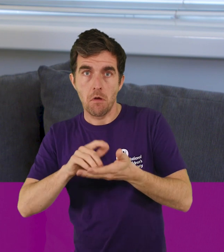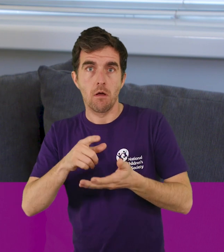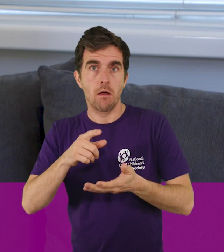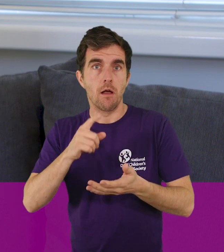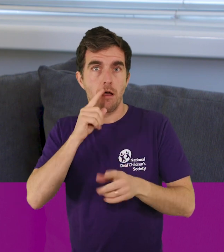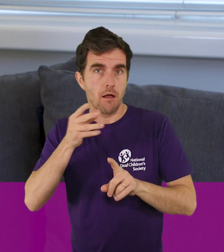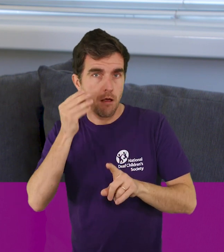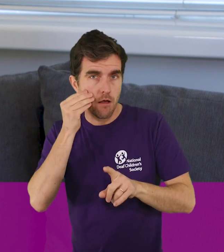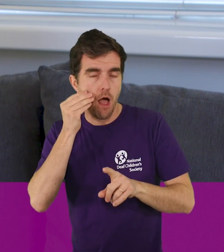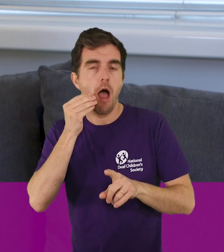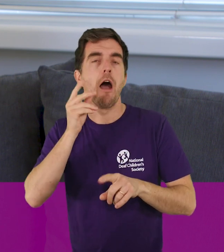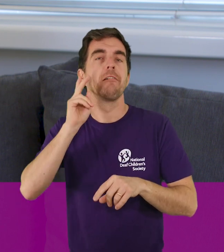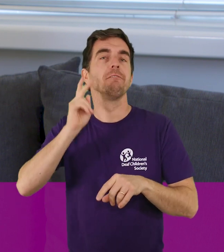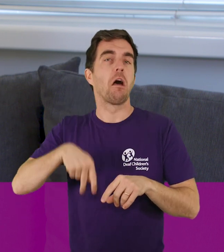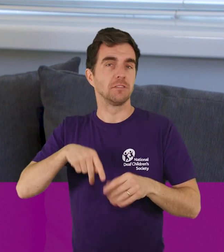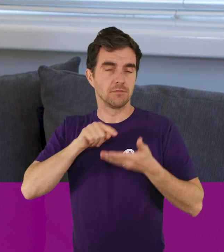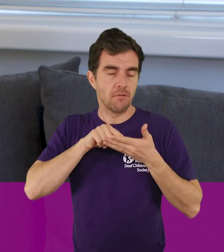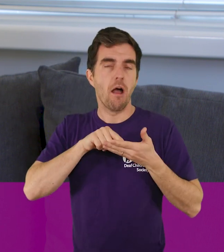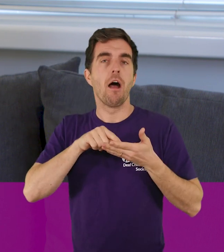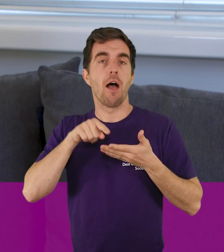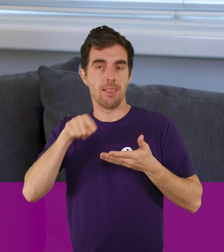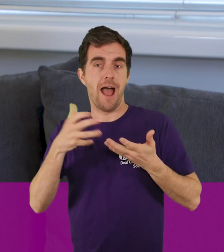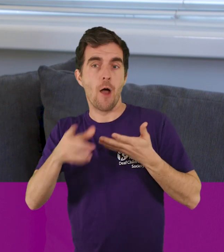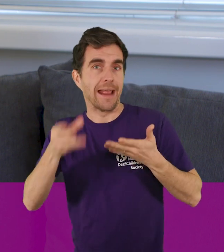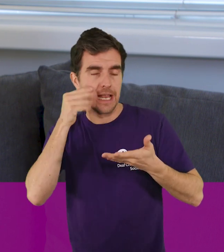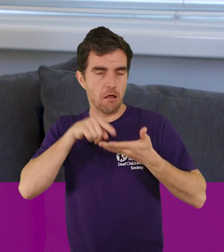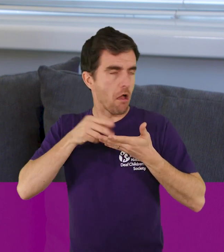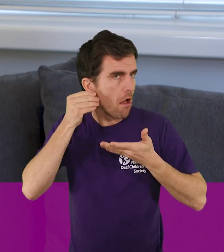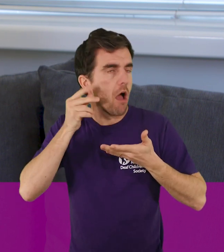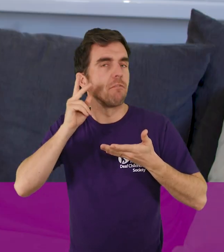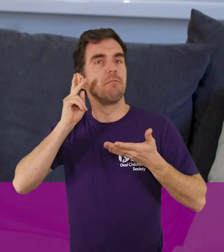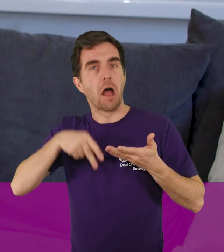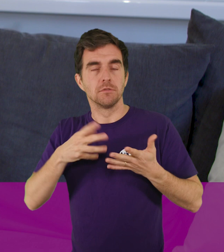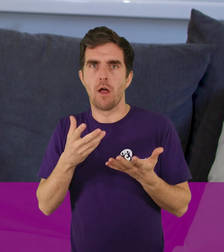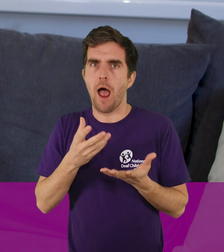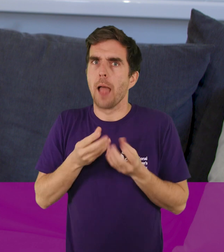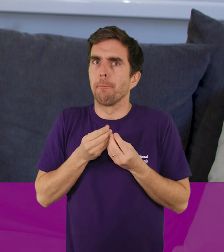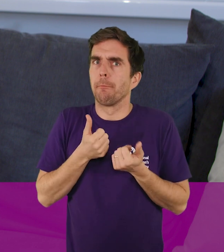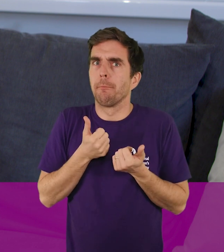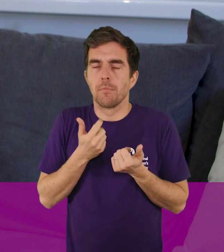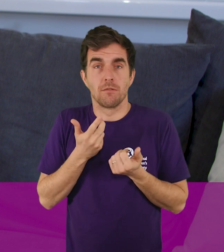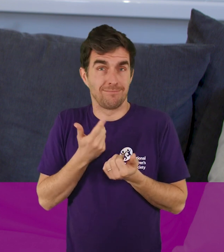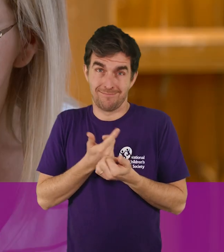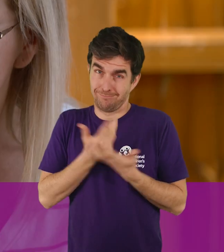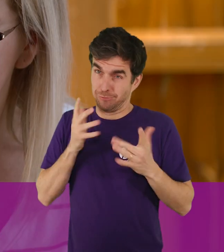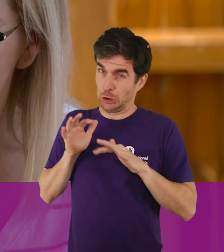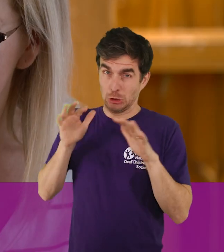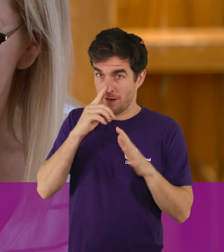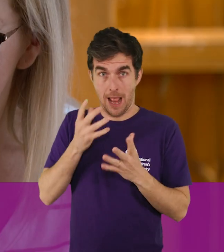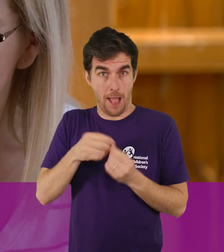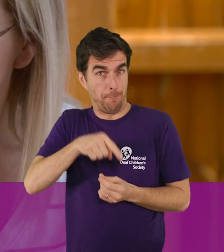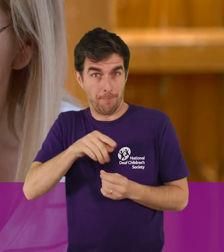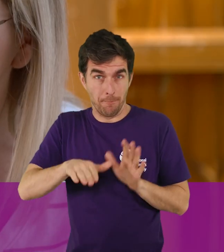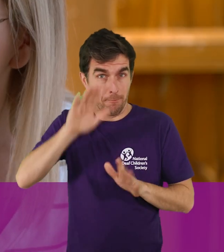their computer and play exactly what your child can hear. It's going great now. I think, you know, there's